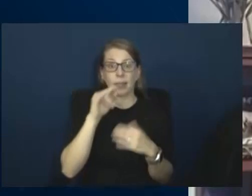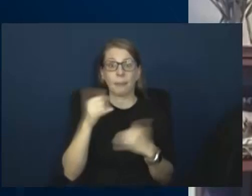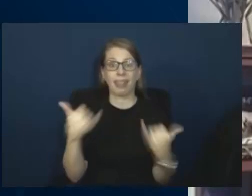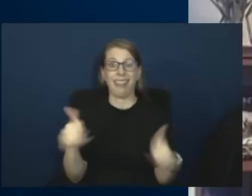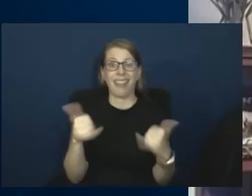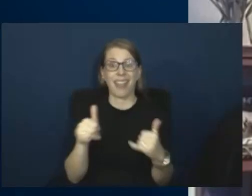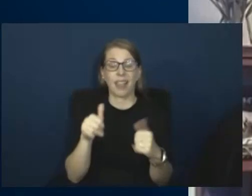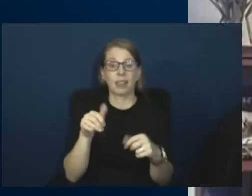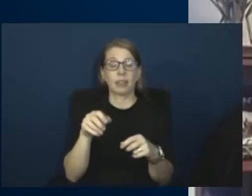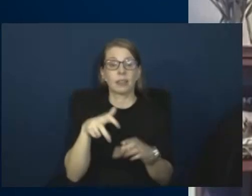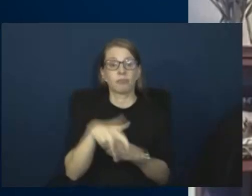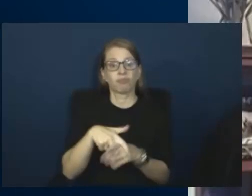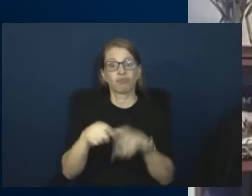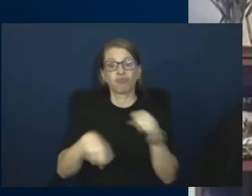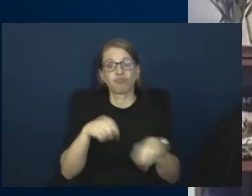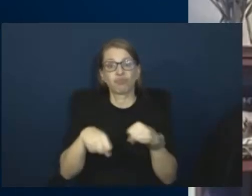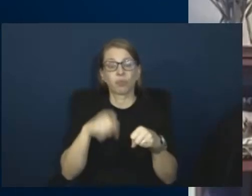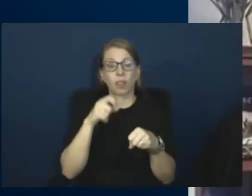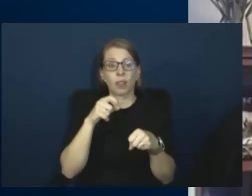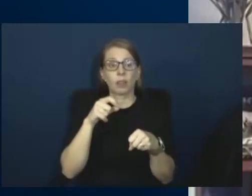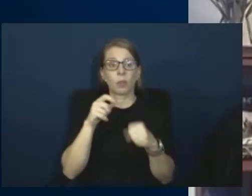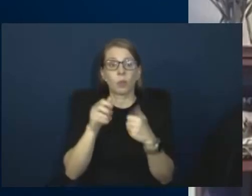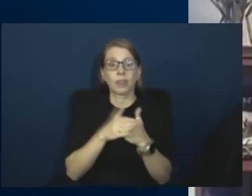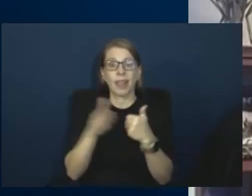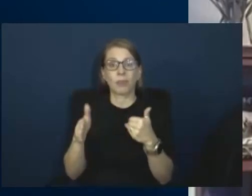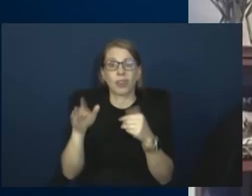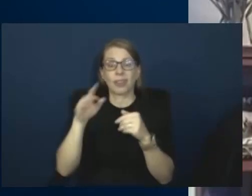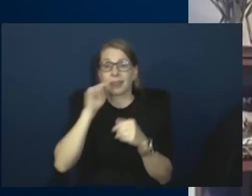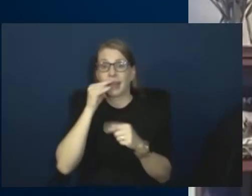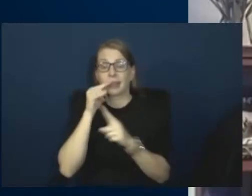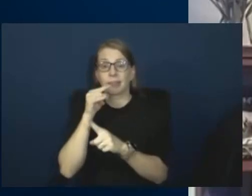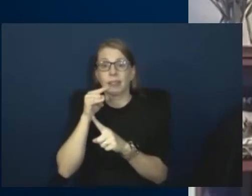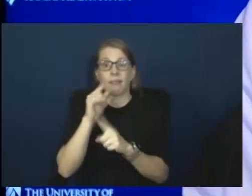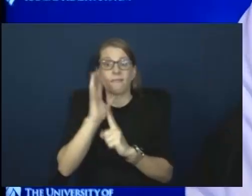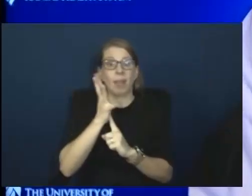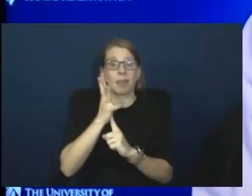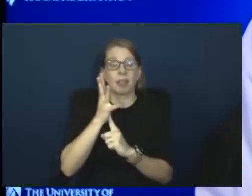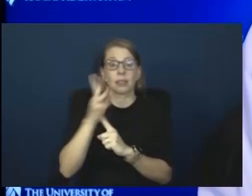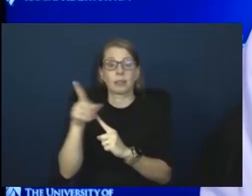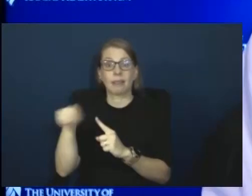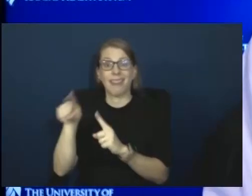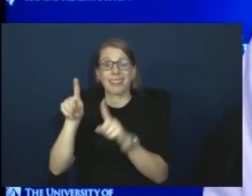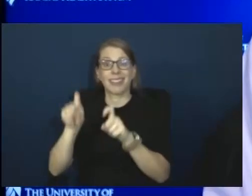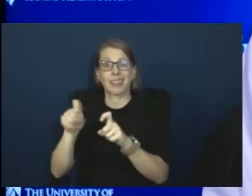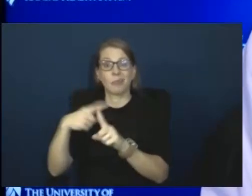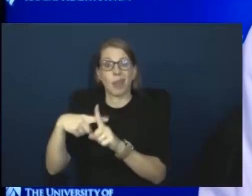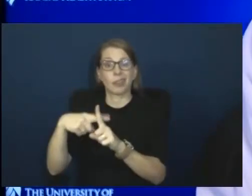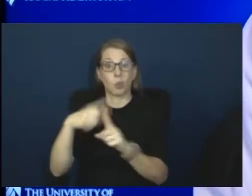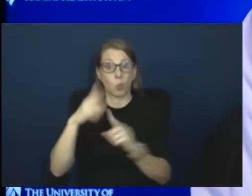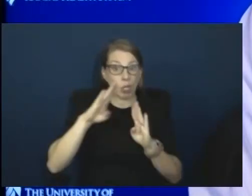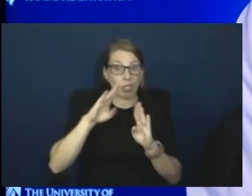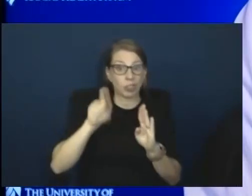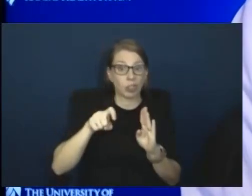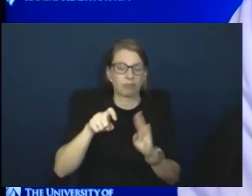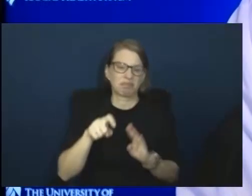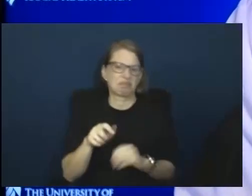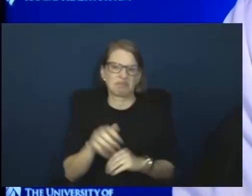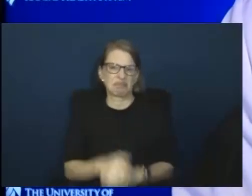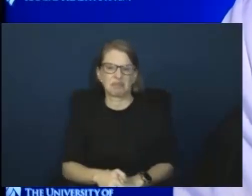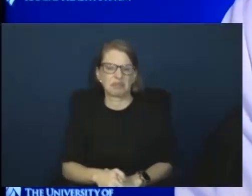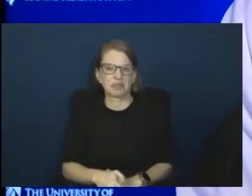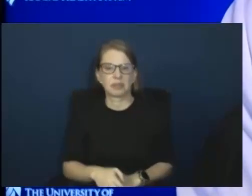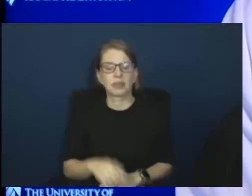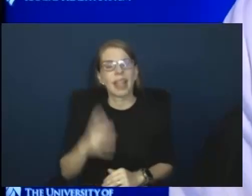neighbor kids for about 5 minutes. They tested positive. Should she be worried? You know, I wouldn't be too worried about this. Again, they're